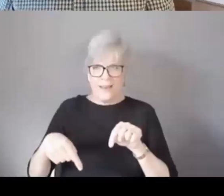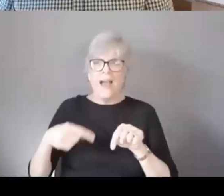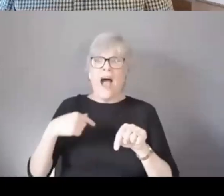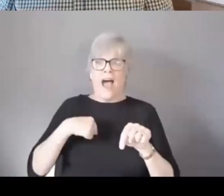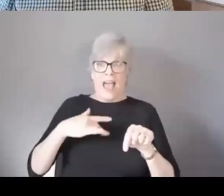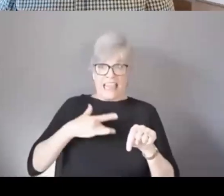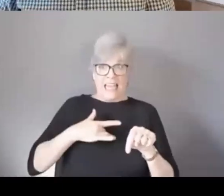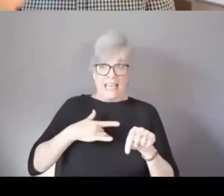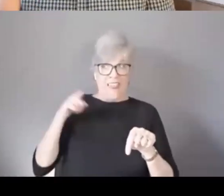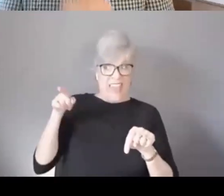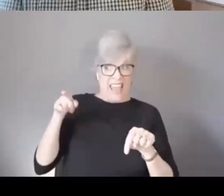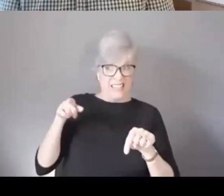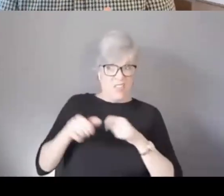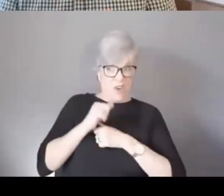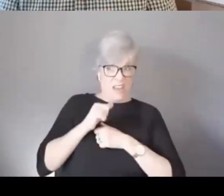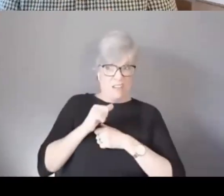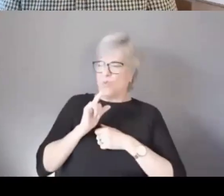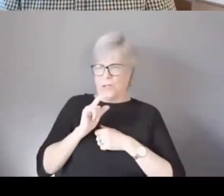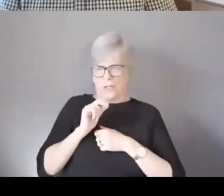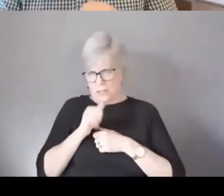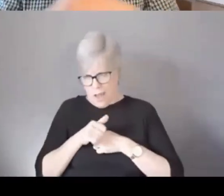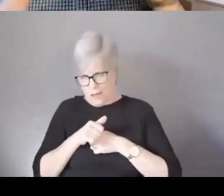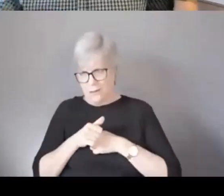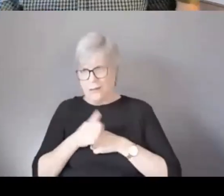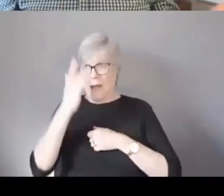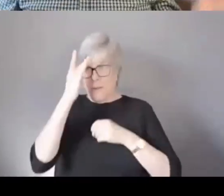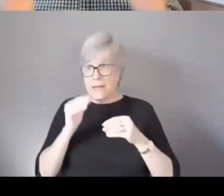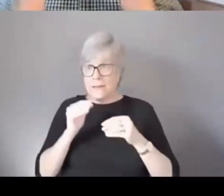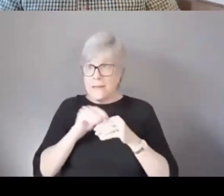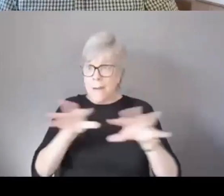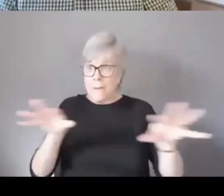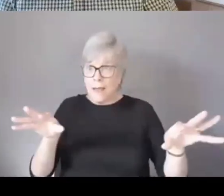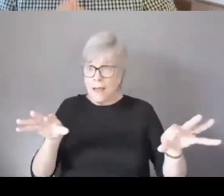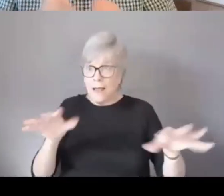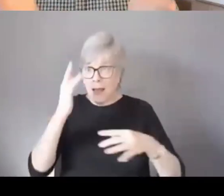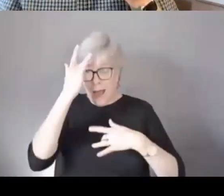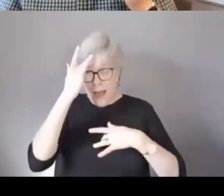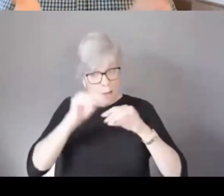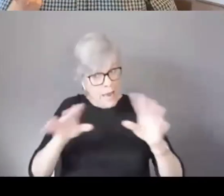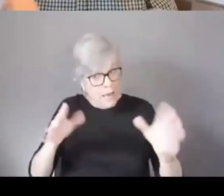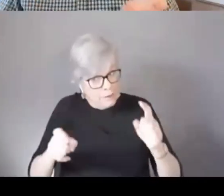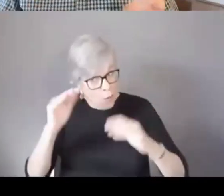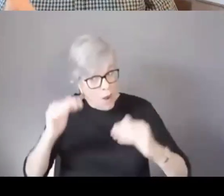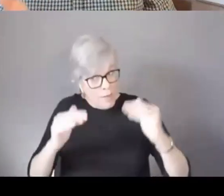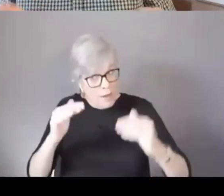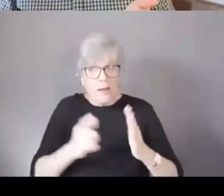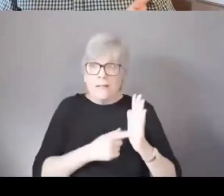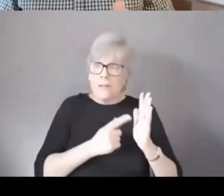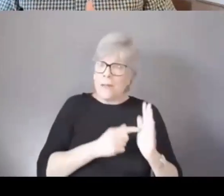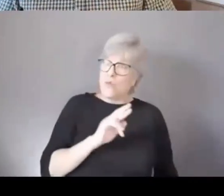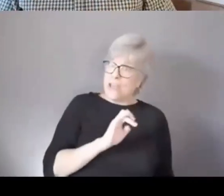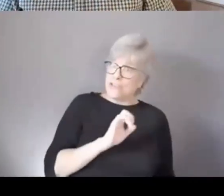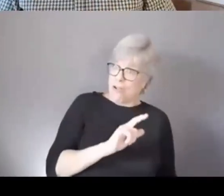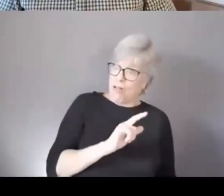but really it's not. When it comes to the pandemic, again, you've got to weigh that out. Sometimes it's rational, sometimes it's